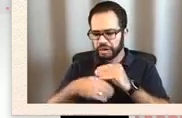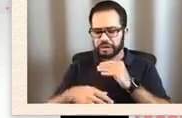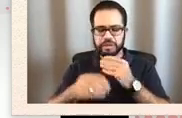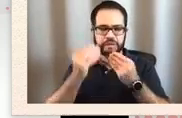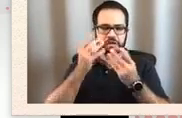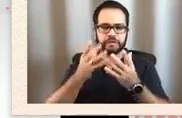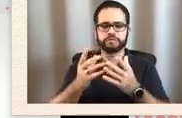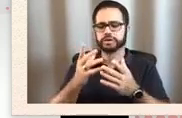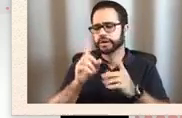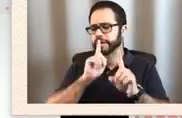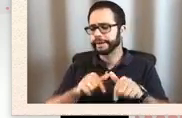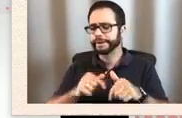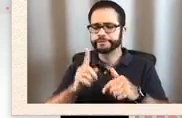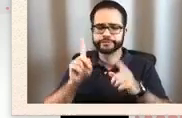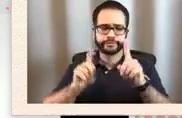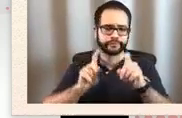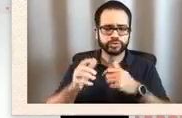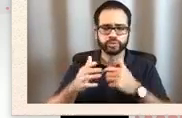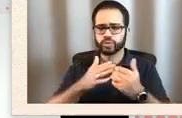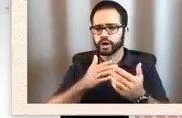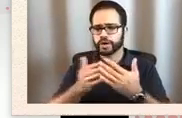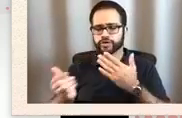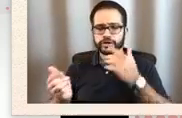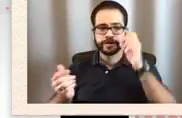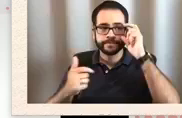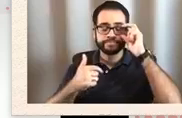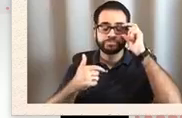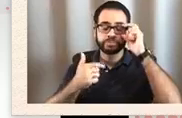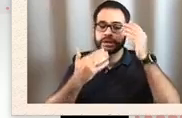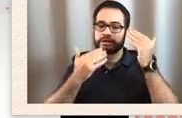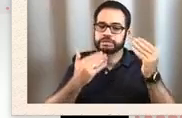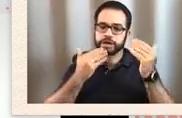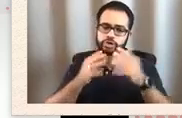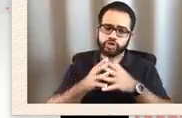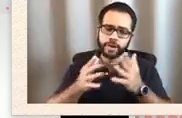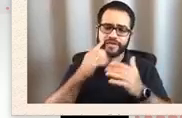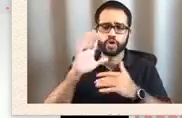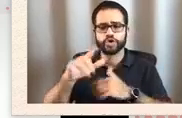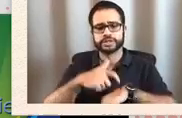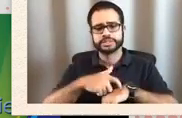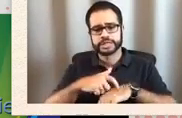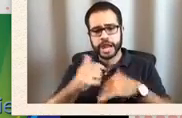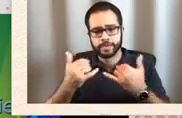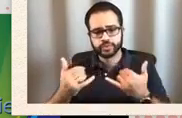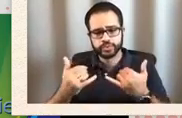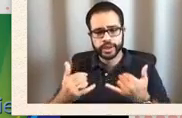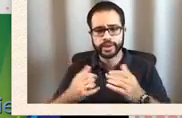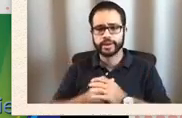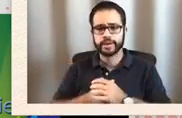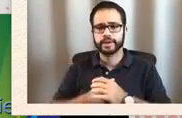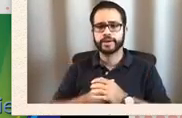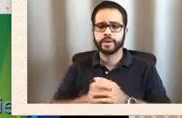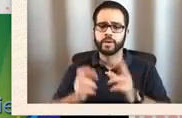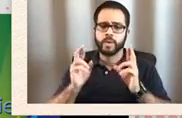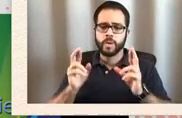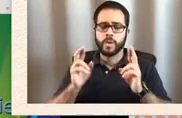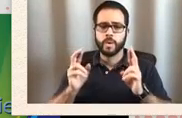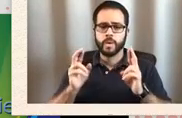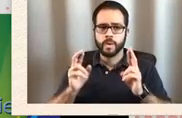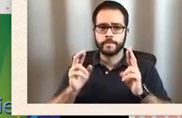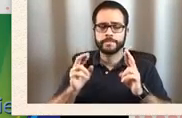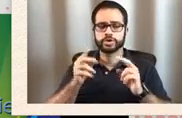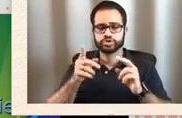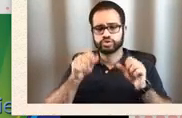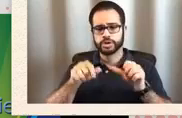questions. I thank you so much for your time today, and hope that you continue to